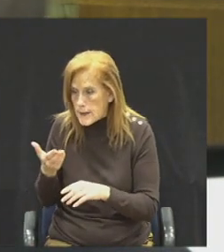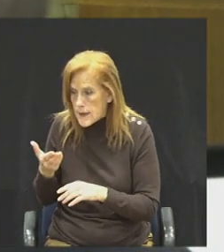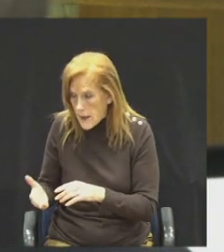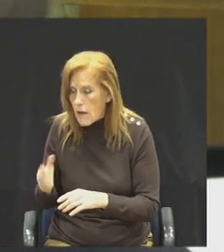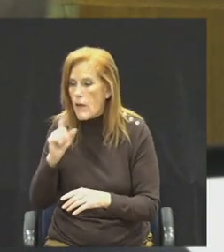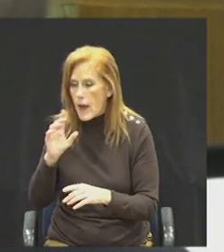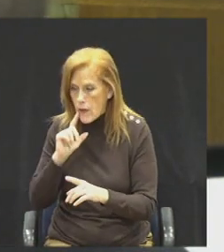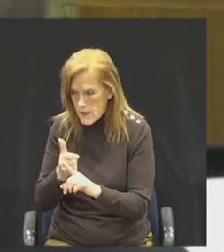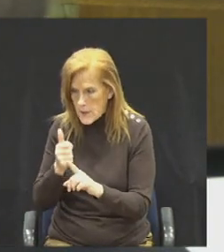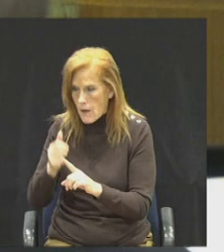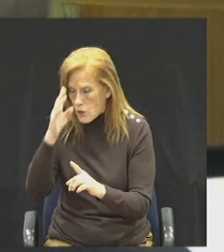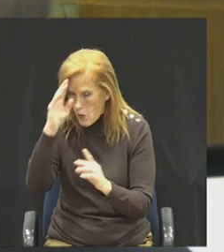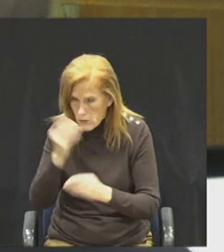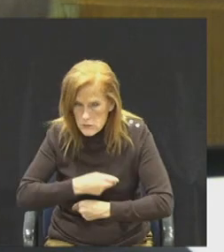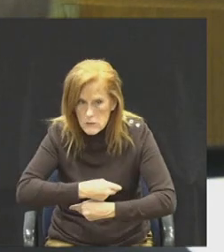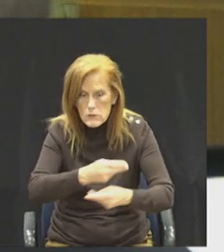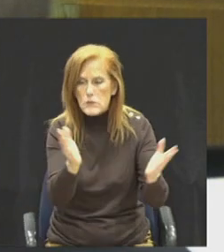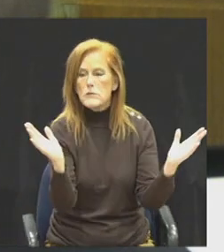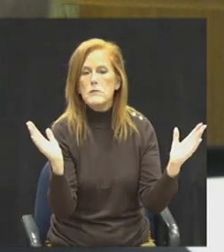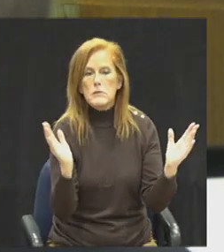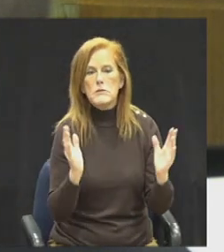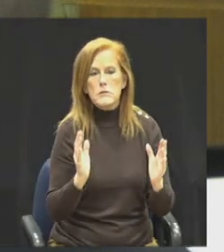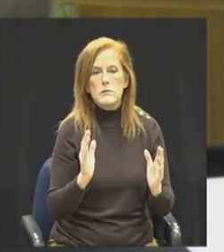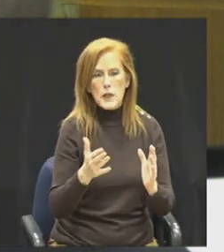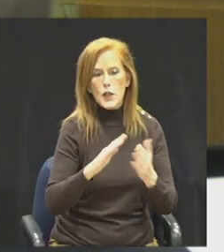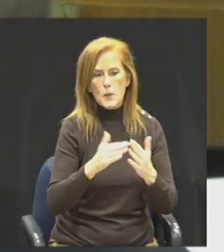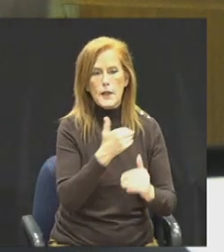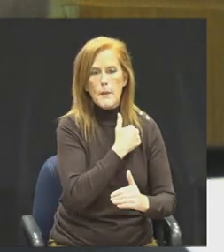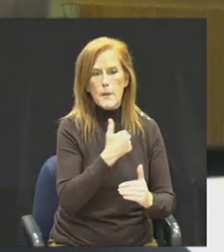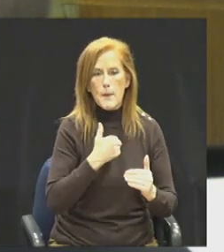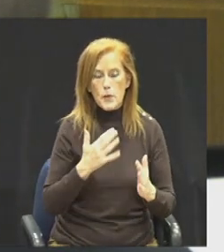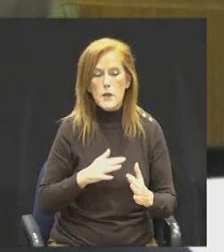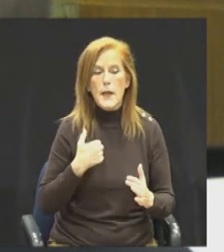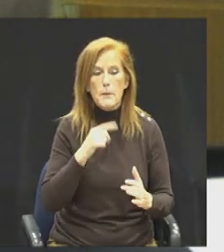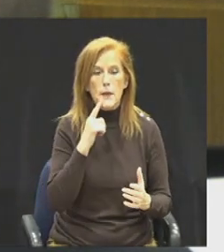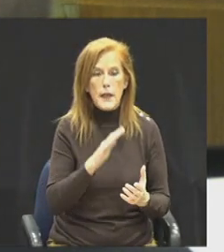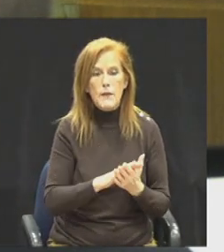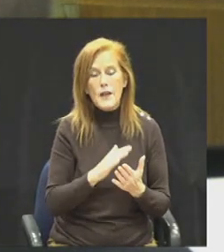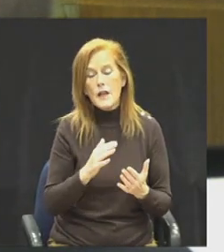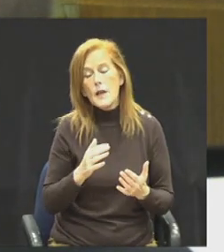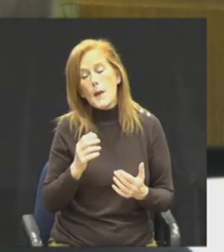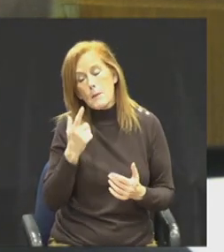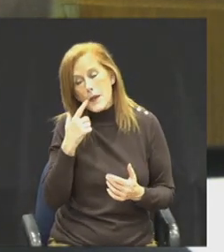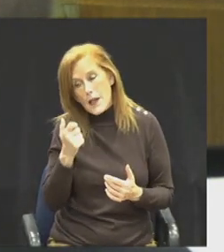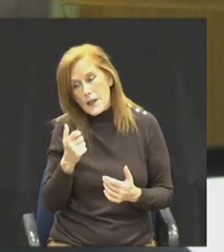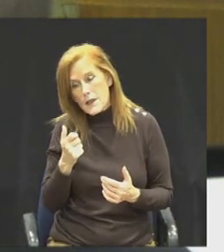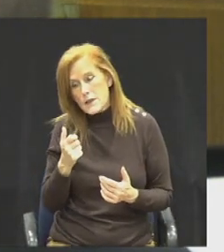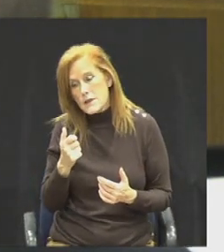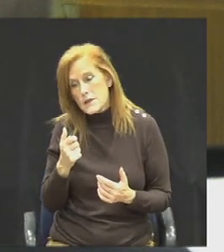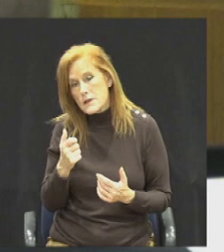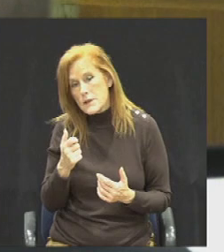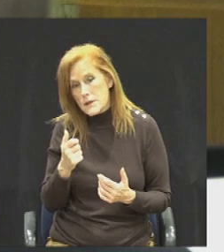have a lot of credibility where, you know, sometimes maybe people in the community have had some less than